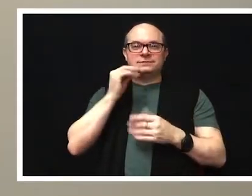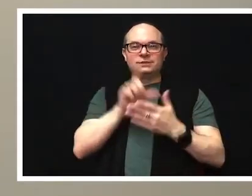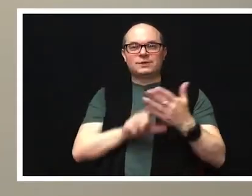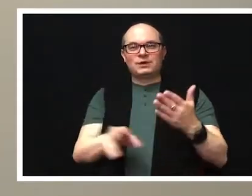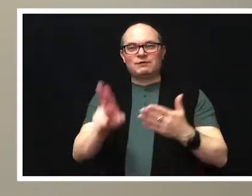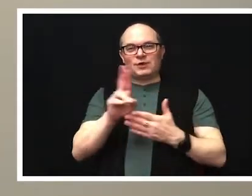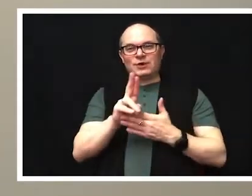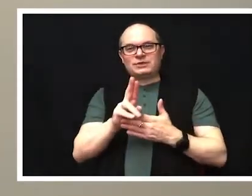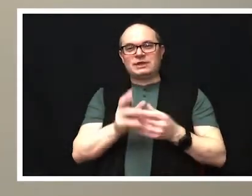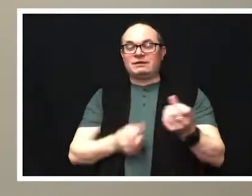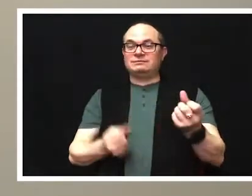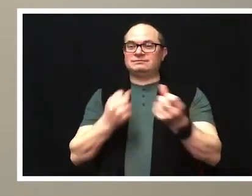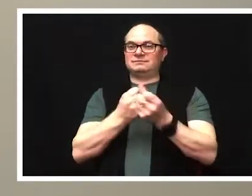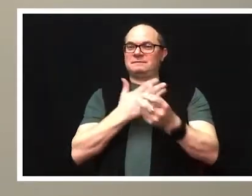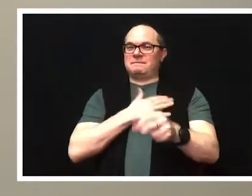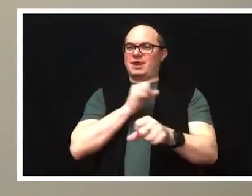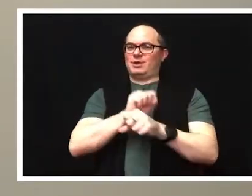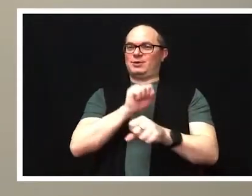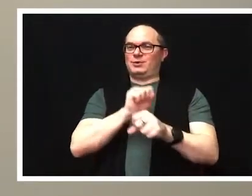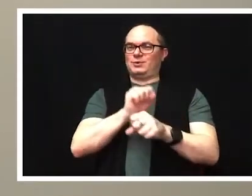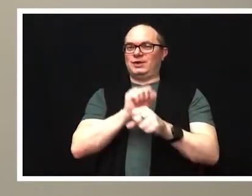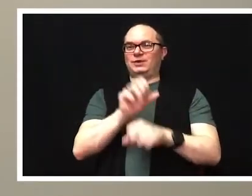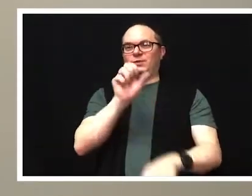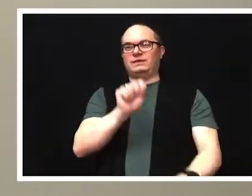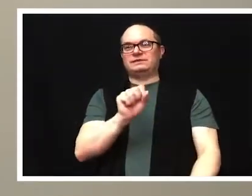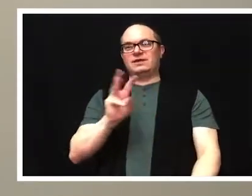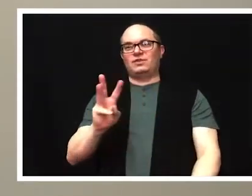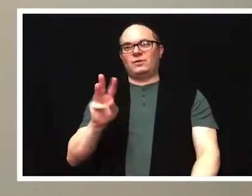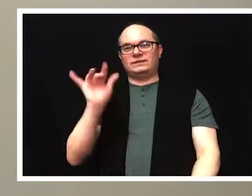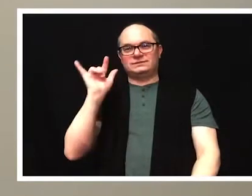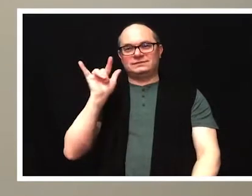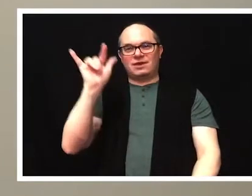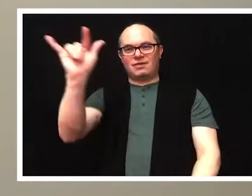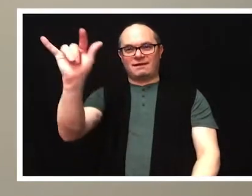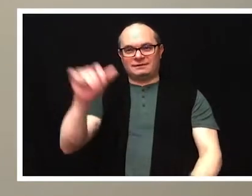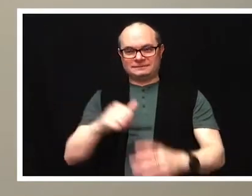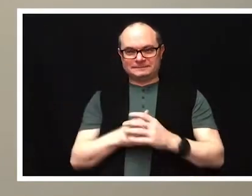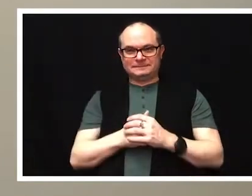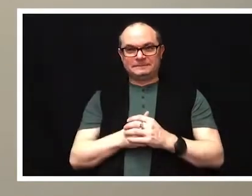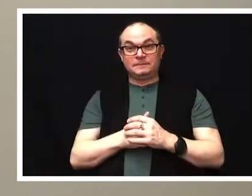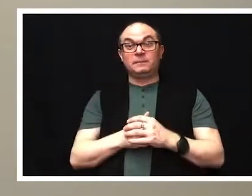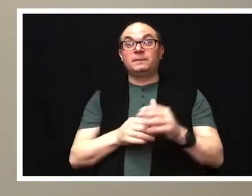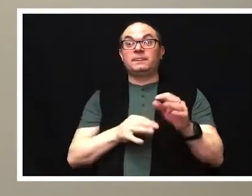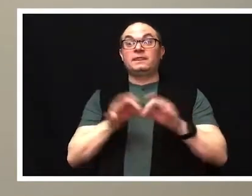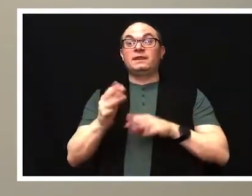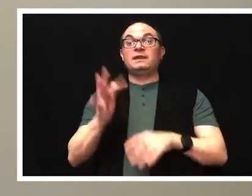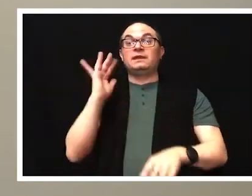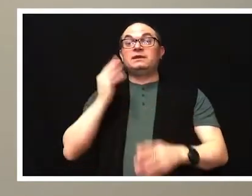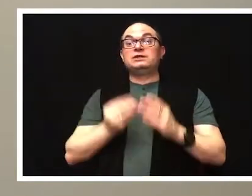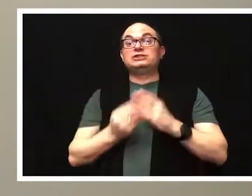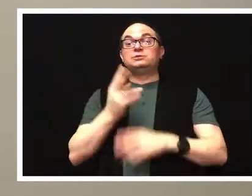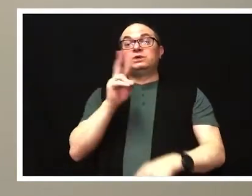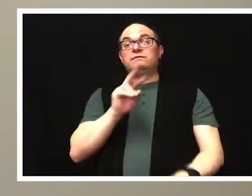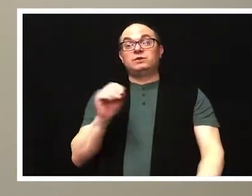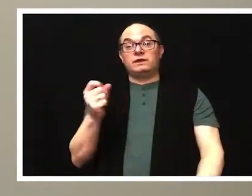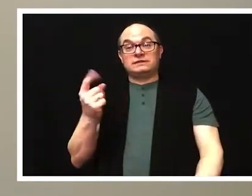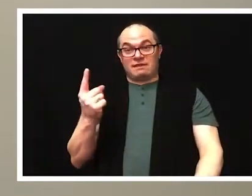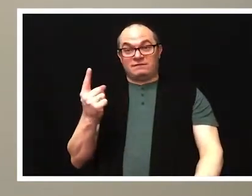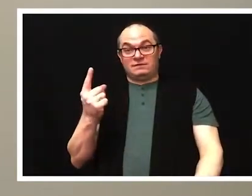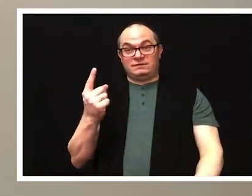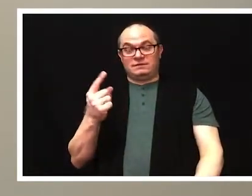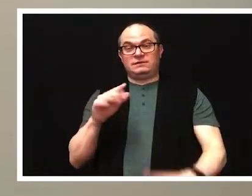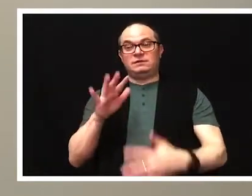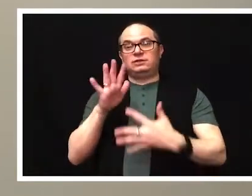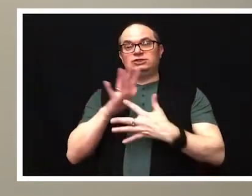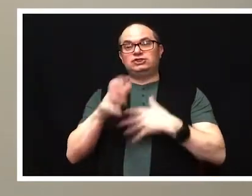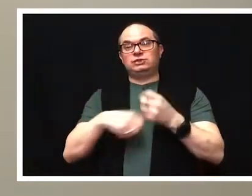how it catapulted my career to where I am today with Southwest Airlines. I'm going to take you back to the spring of 2011. I